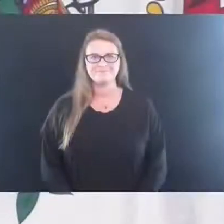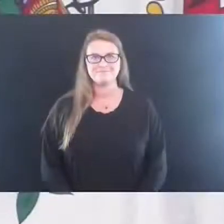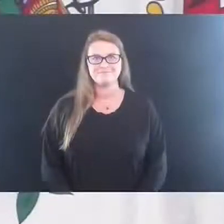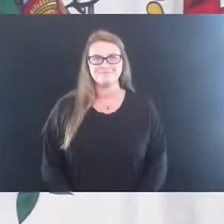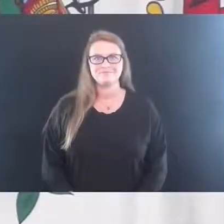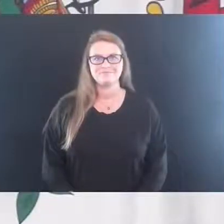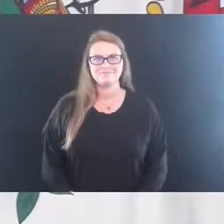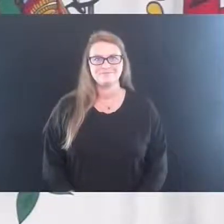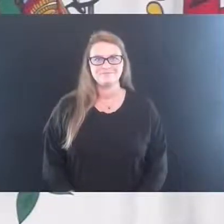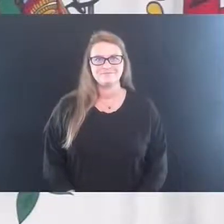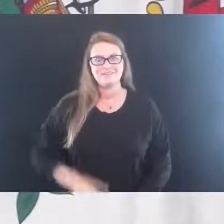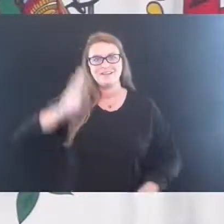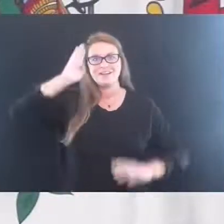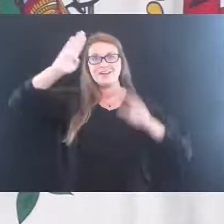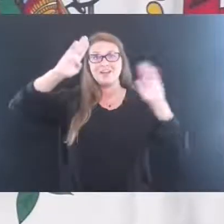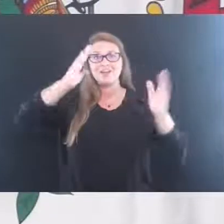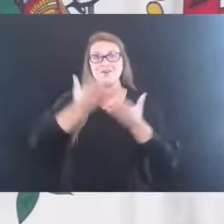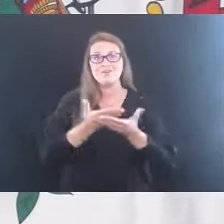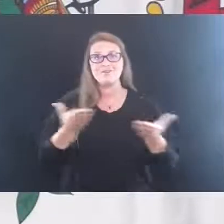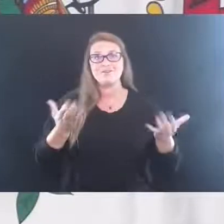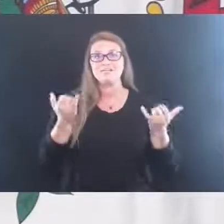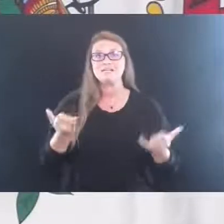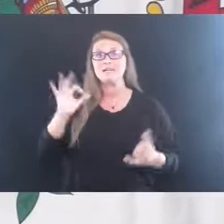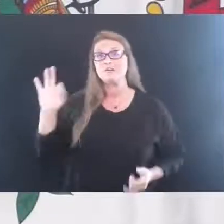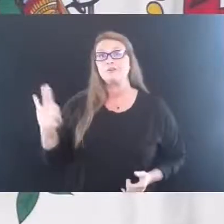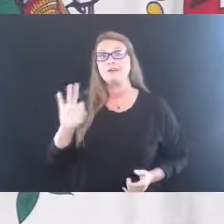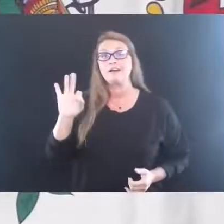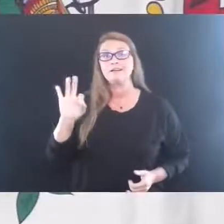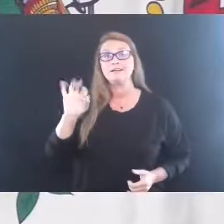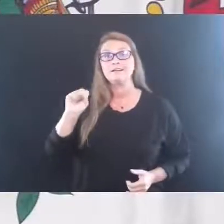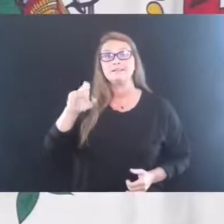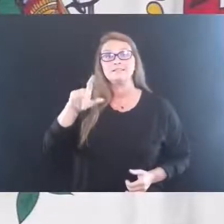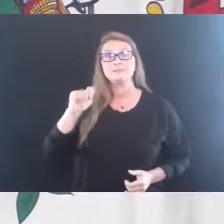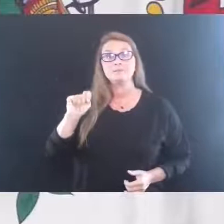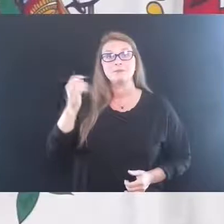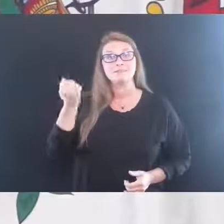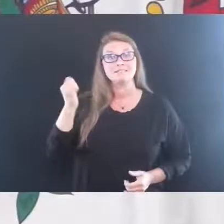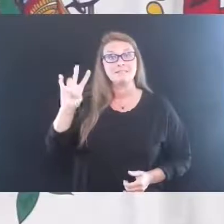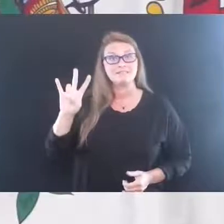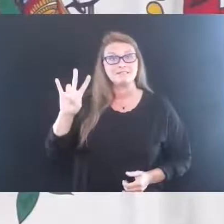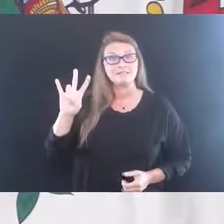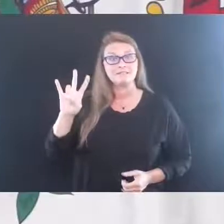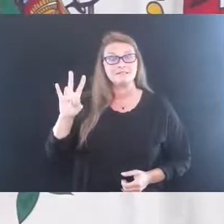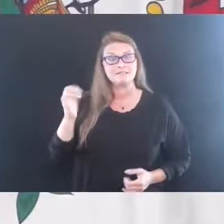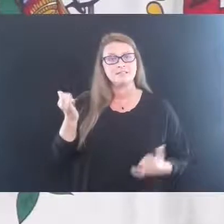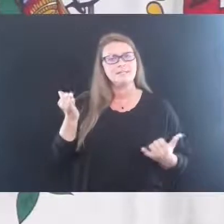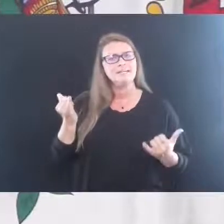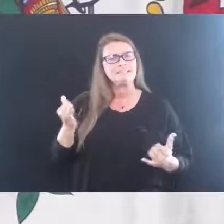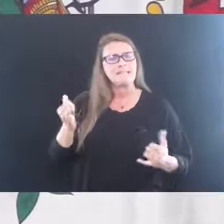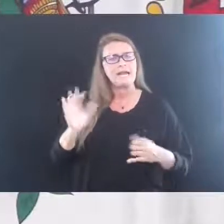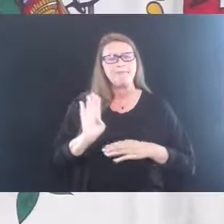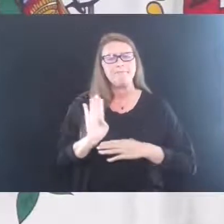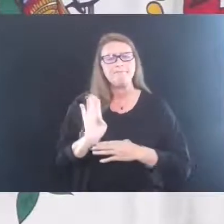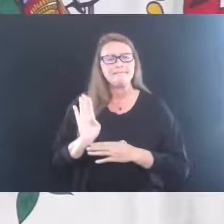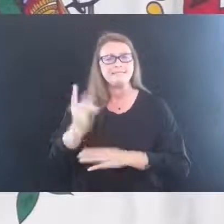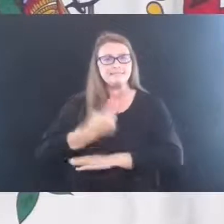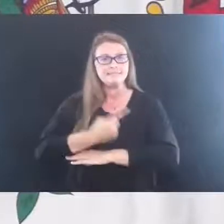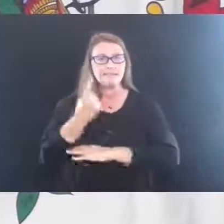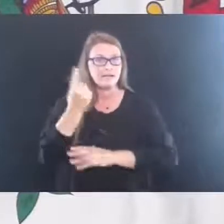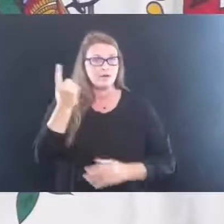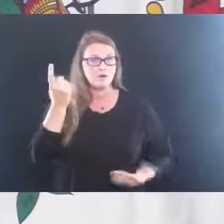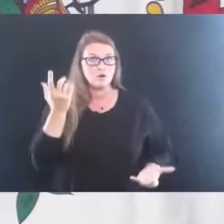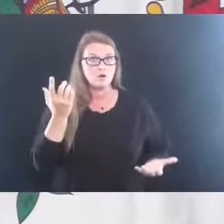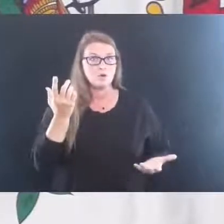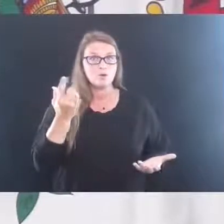Hello everyone, it's Friday the 17th of September. Today's been a busy day,